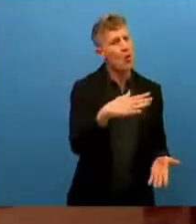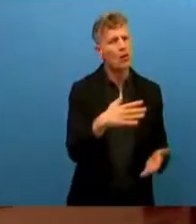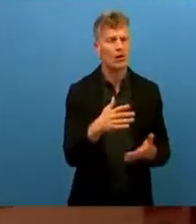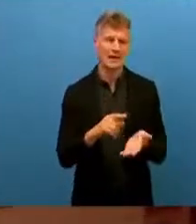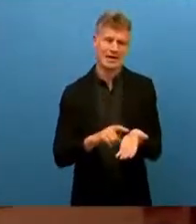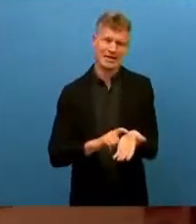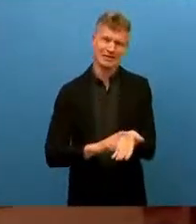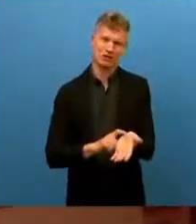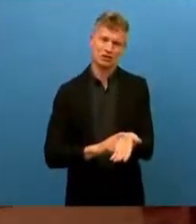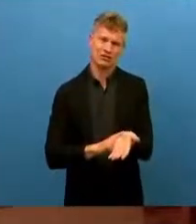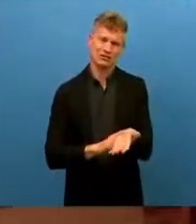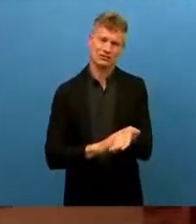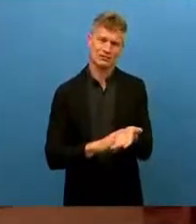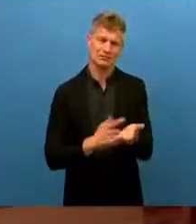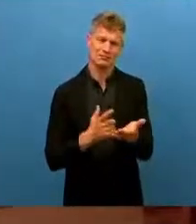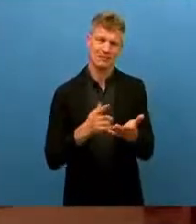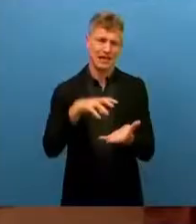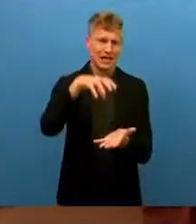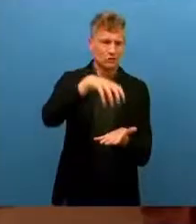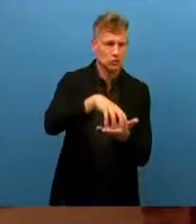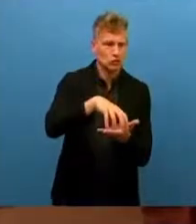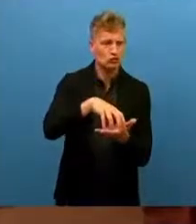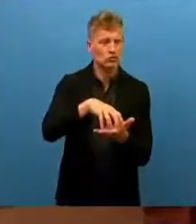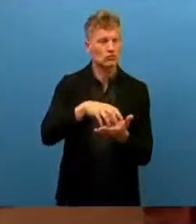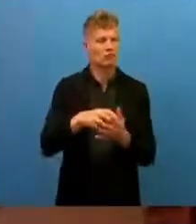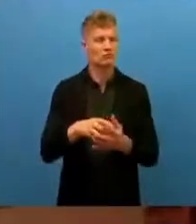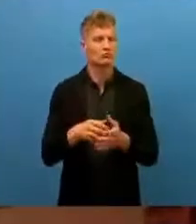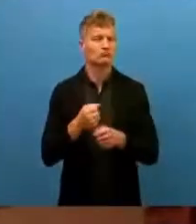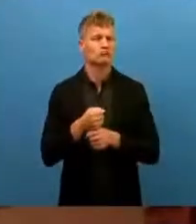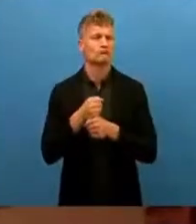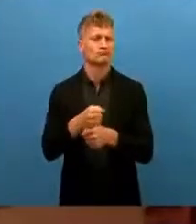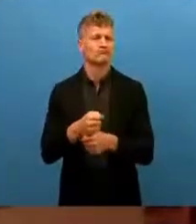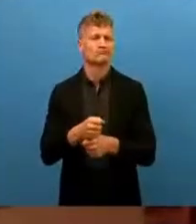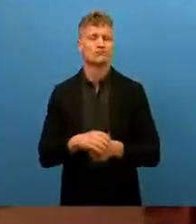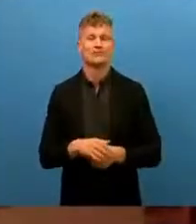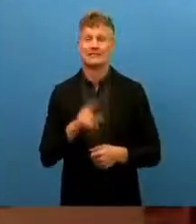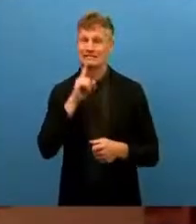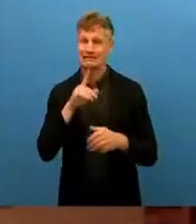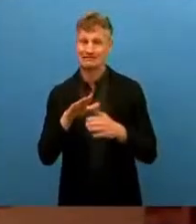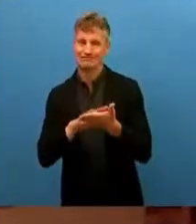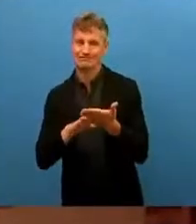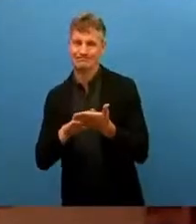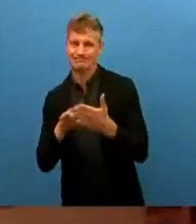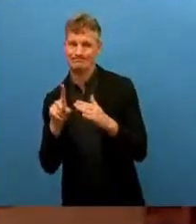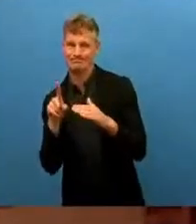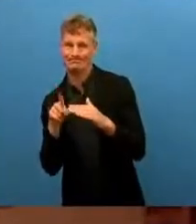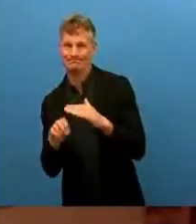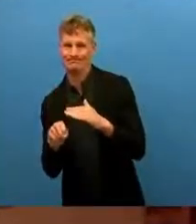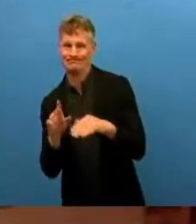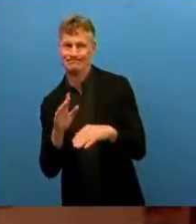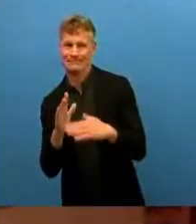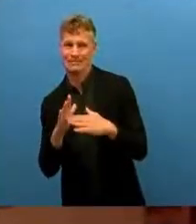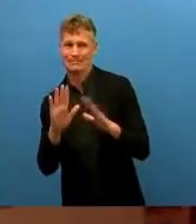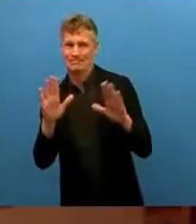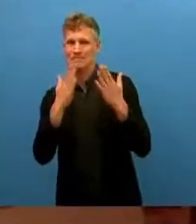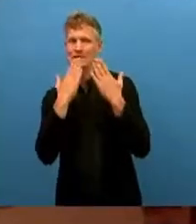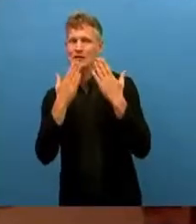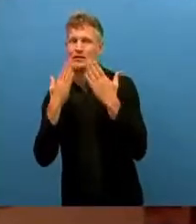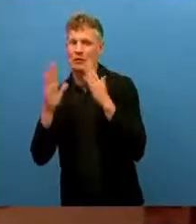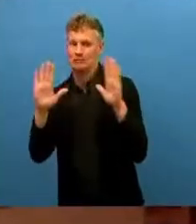carry the spirit, strength, and voice of our My communities. apologies, Ms. Thank Aguilera. you. Thank you, Madam Okay. Chair. Sorry.